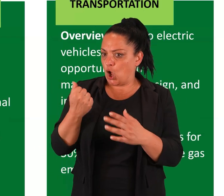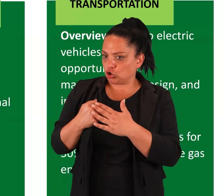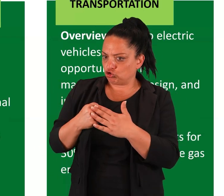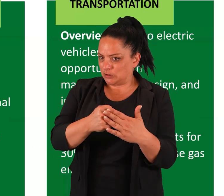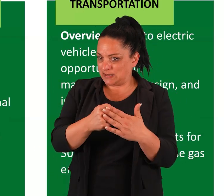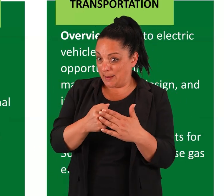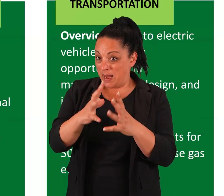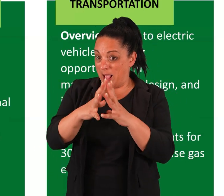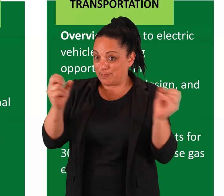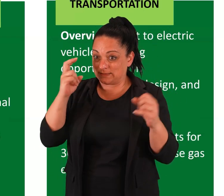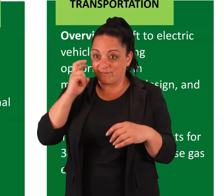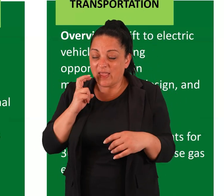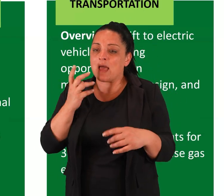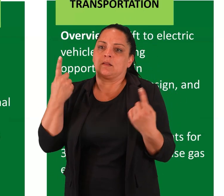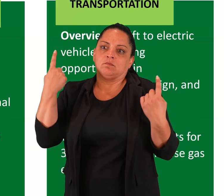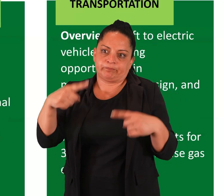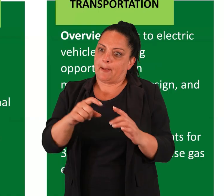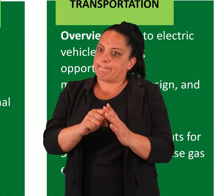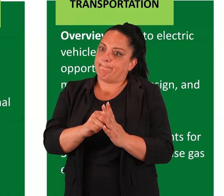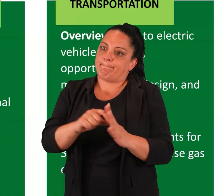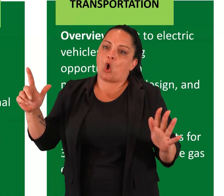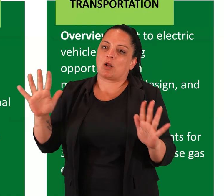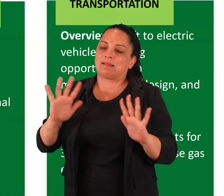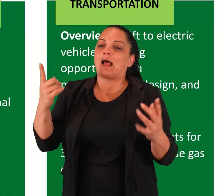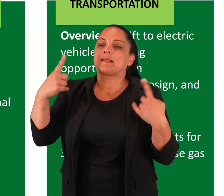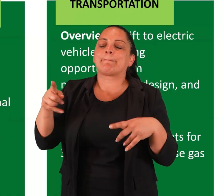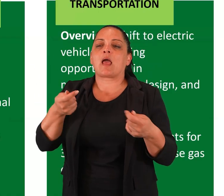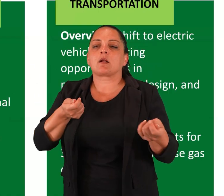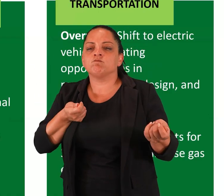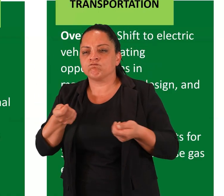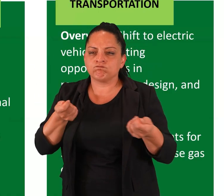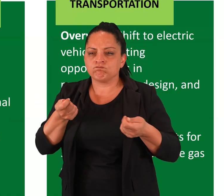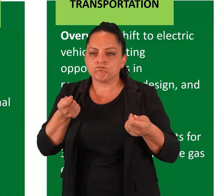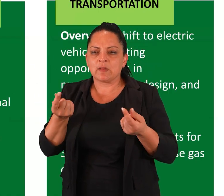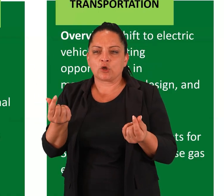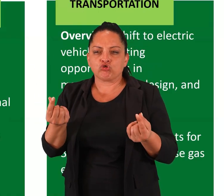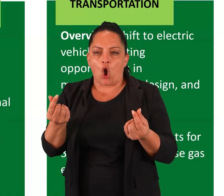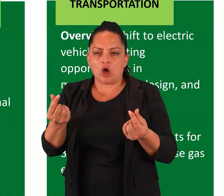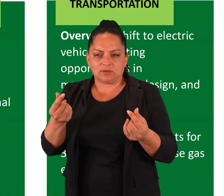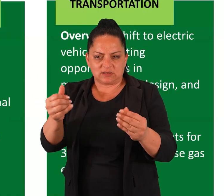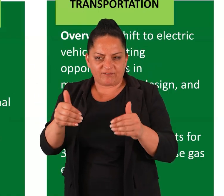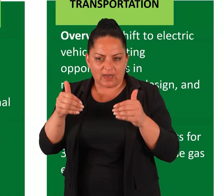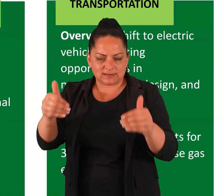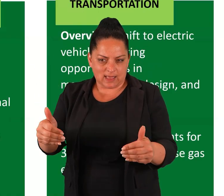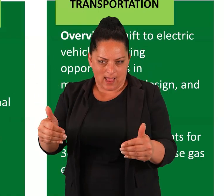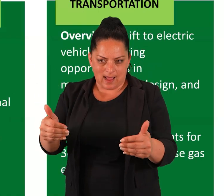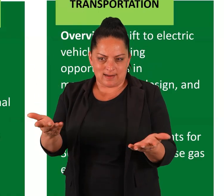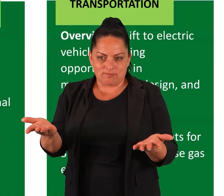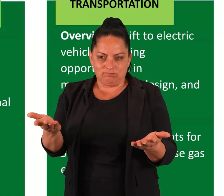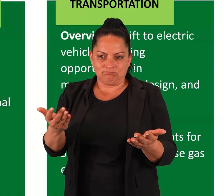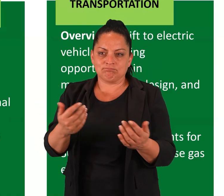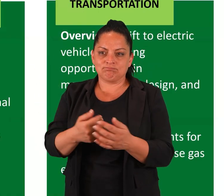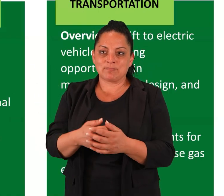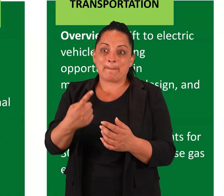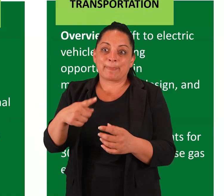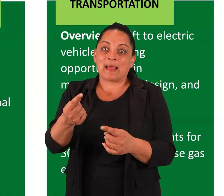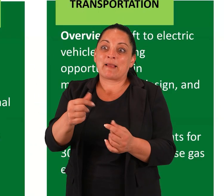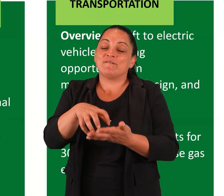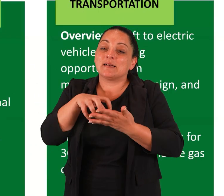businesses play a crucial role in directing financial resources towards sustainable